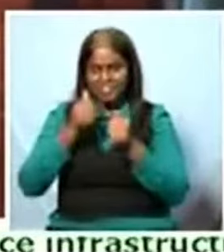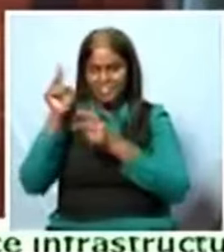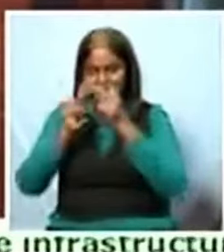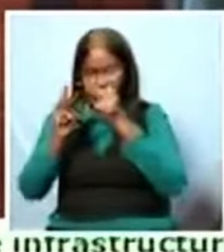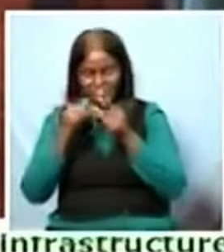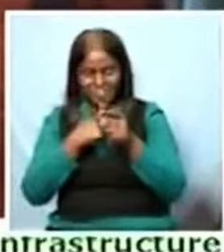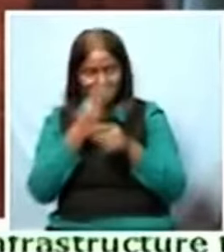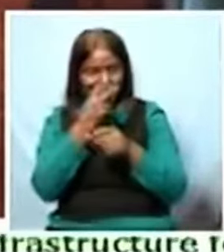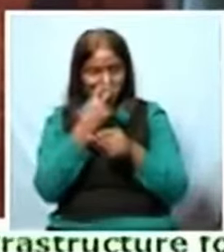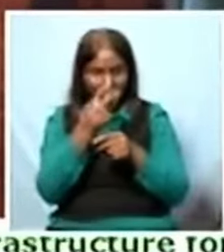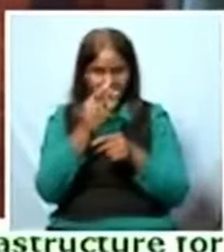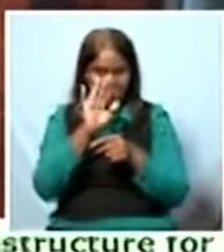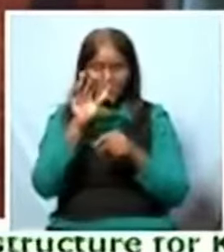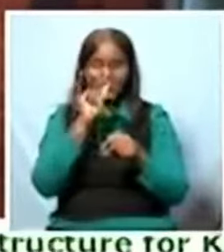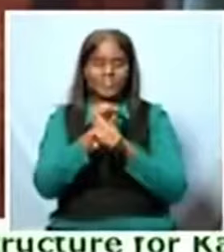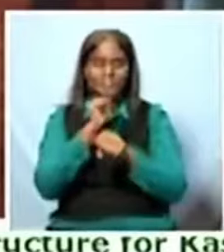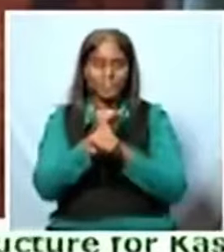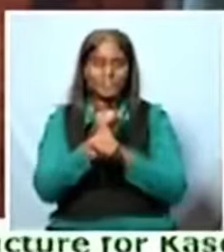I've seen what they've done.